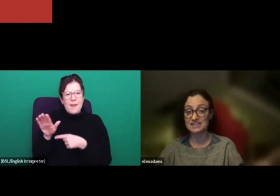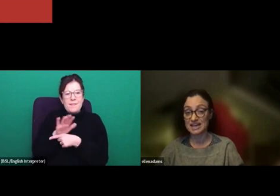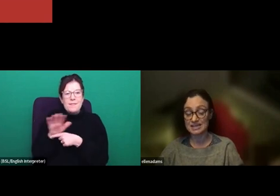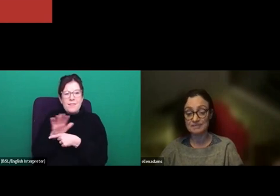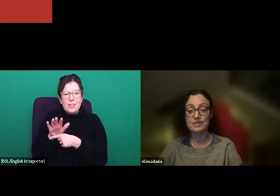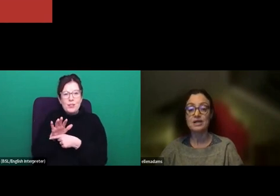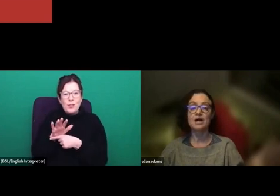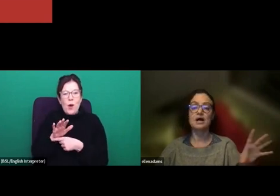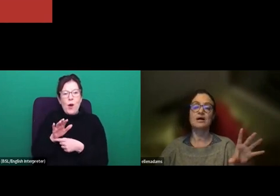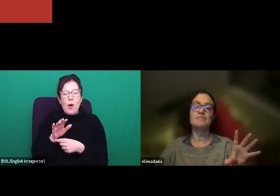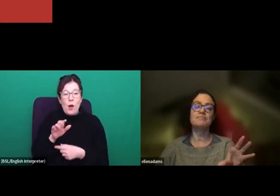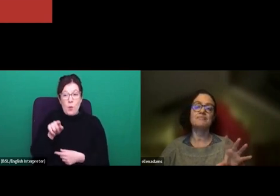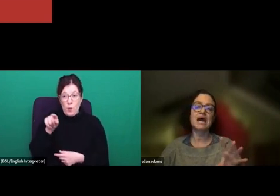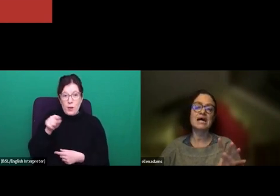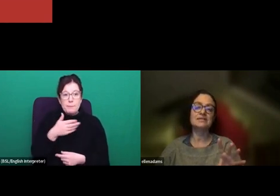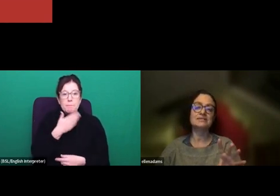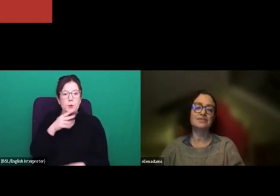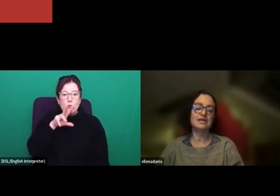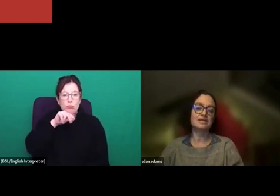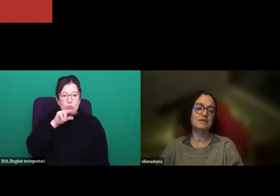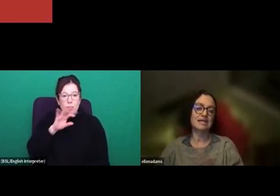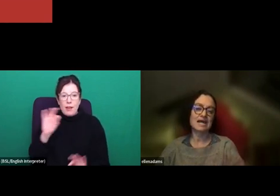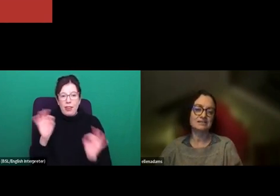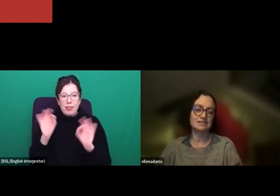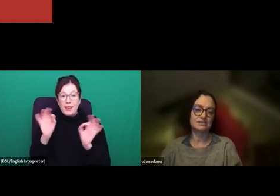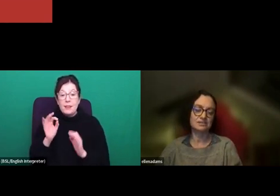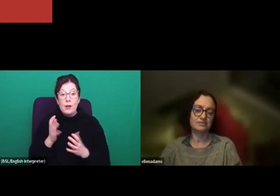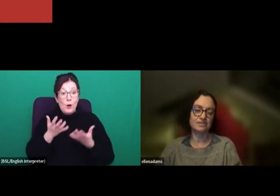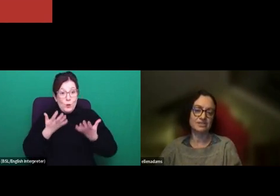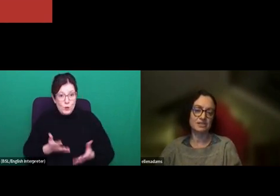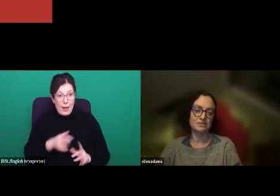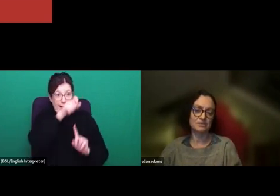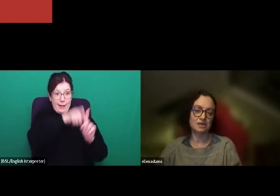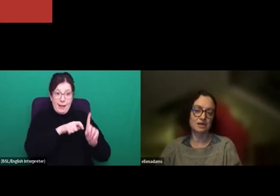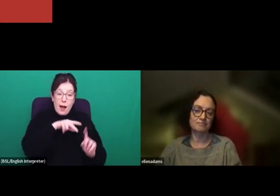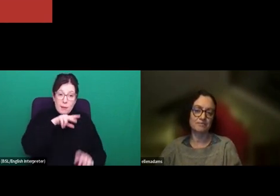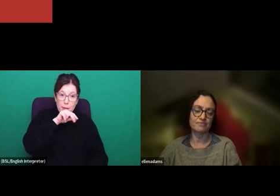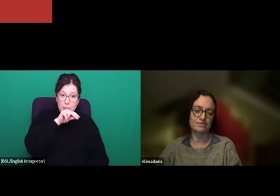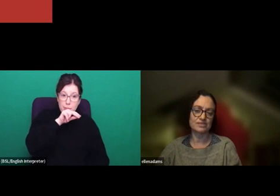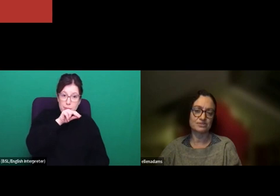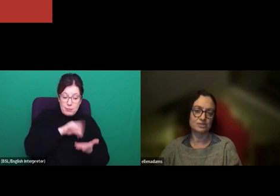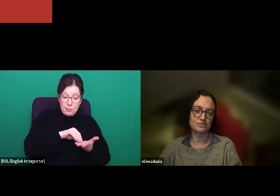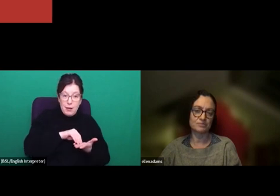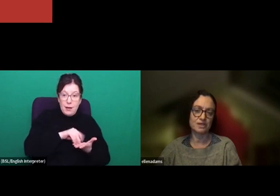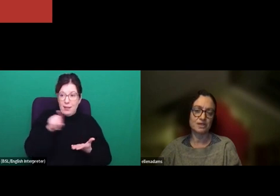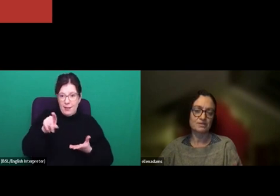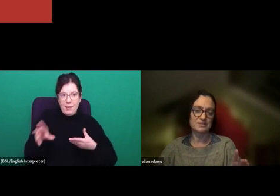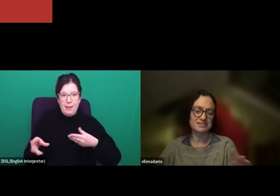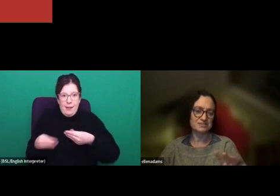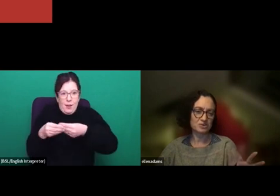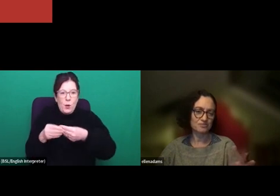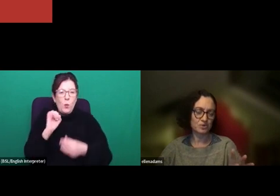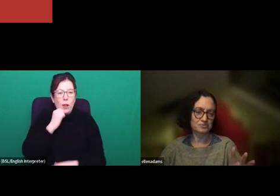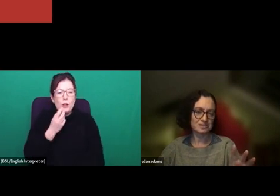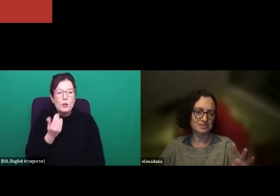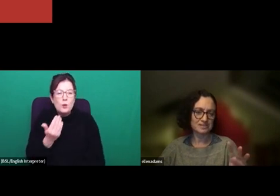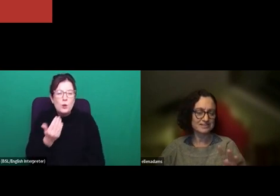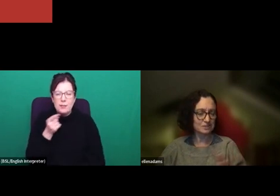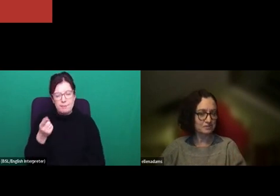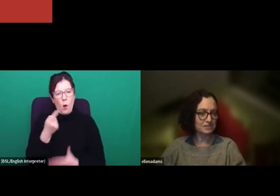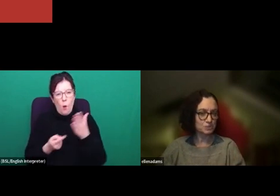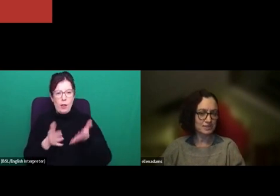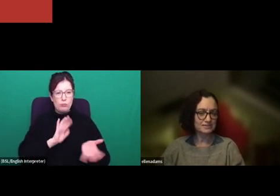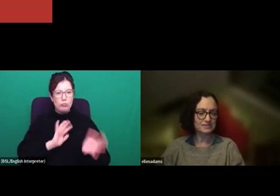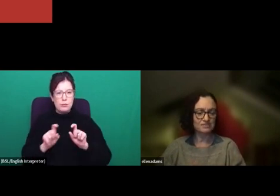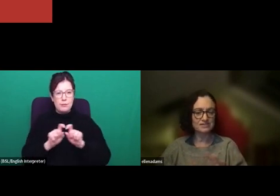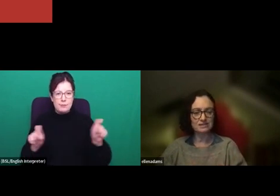only today, and they are going to be added to the videos very soon. So it's a soft launch. It's